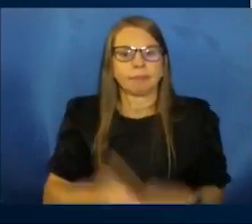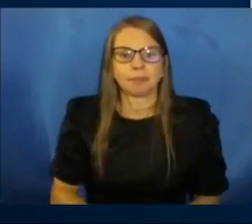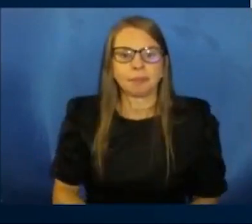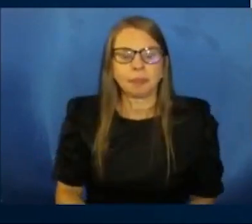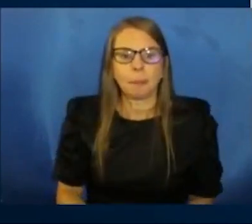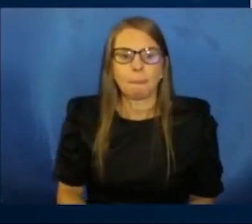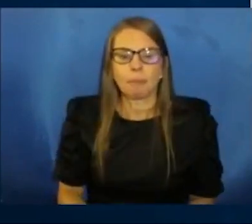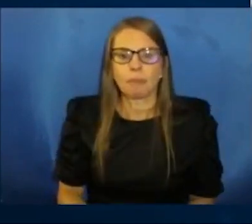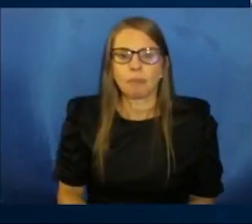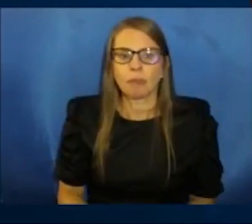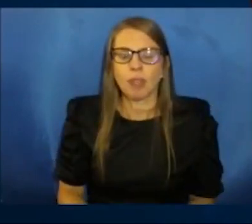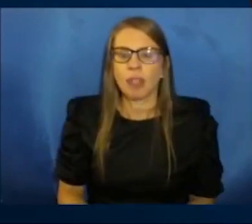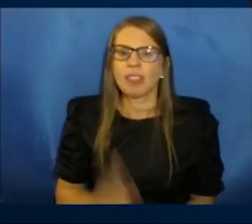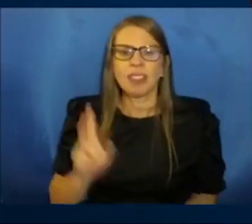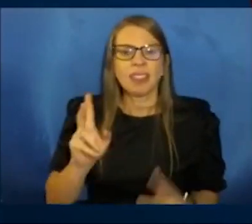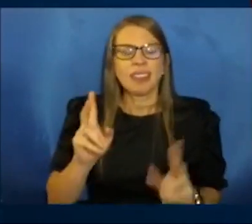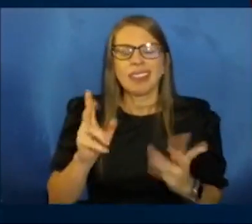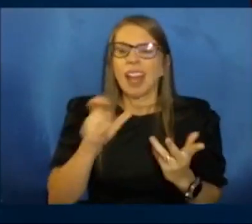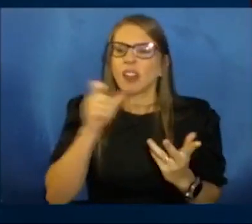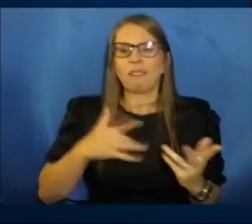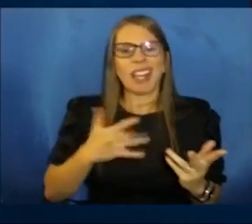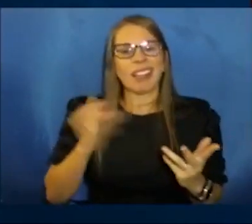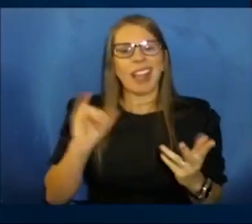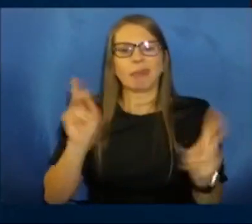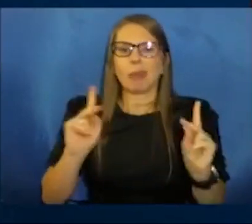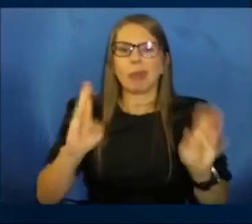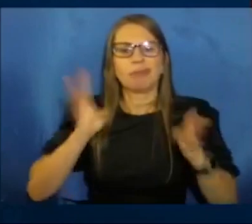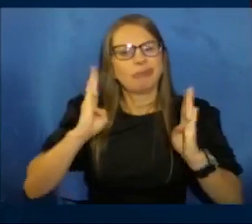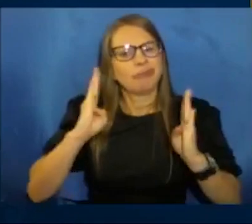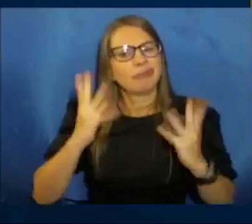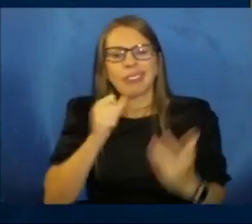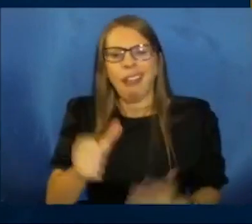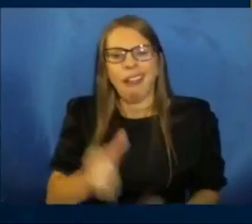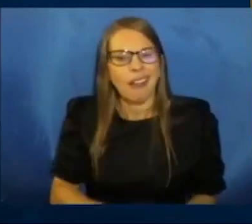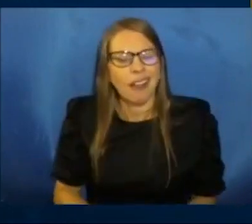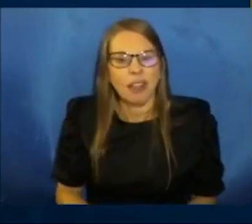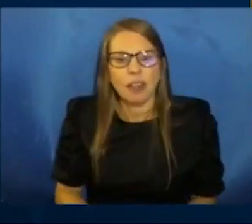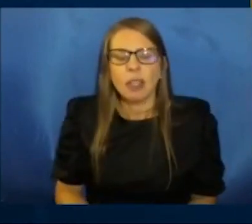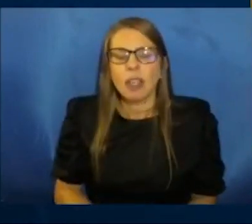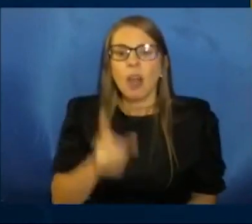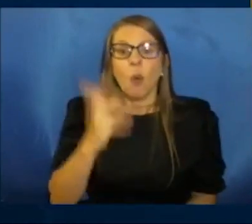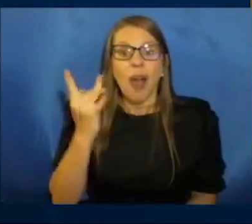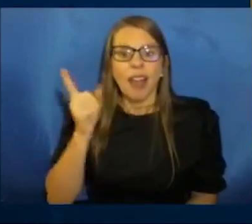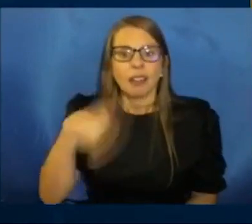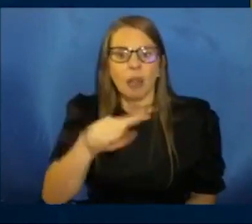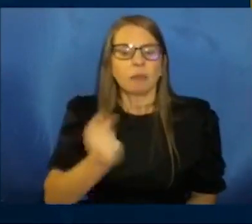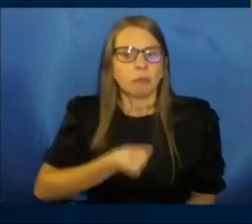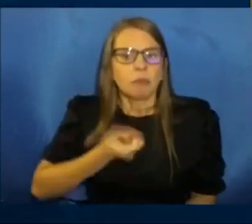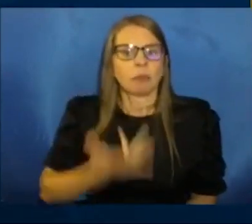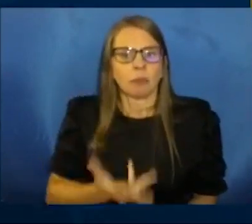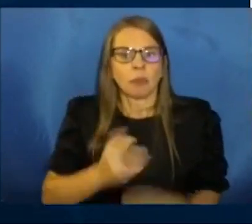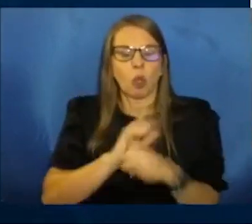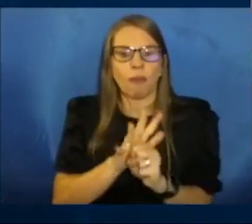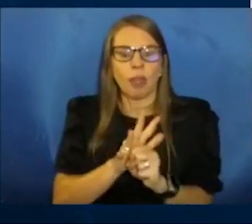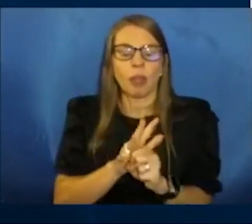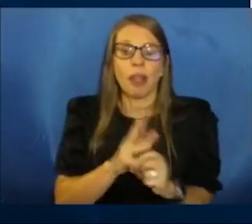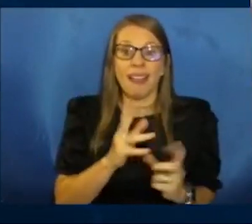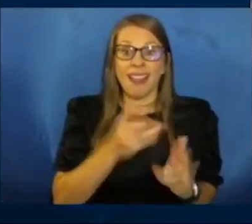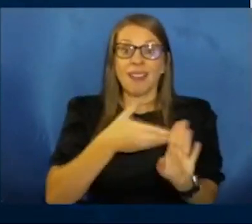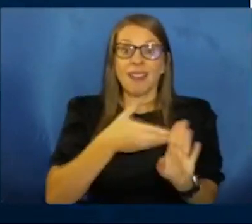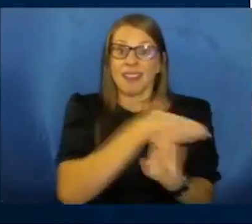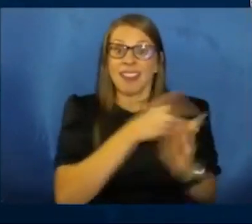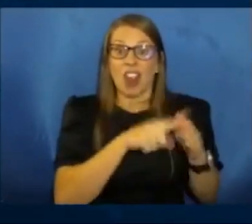Mississippi, Georgia, Arkansas, Louisiana, Texas, New Mexico, Oklahoma about taking patients. But we can't take